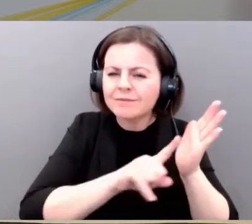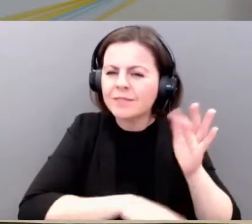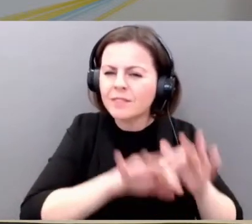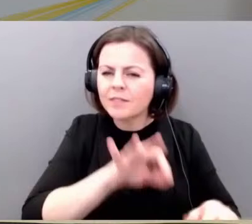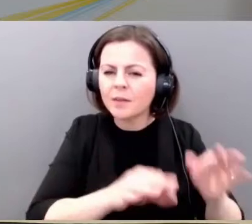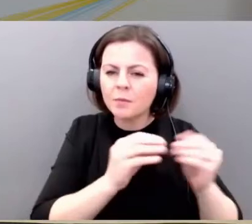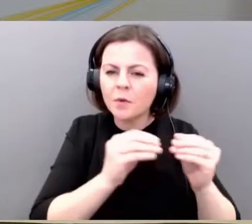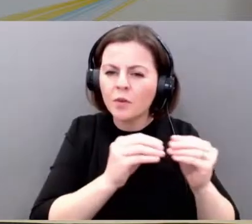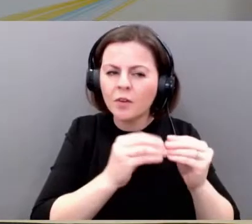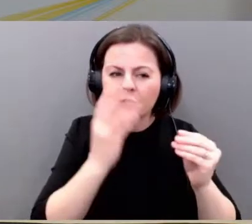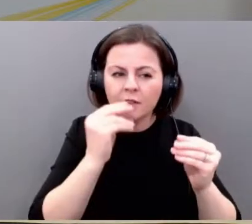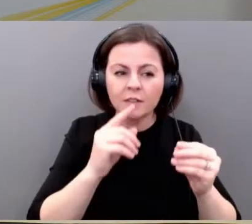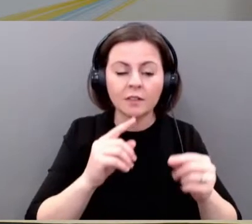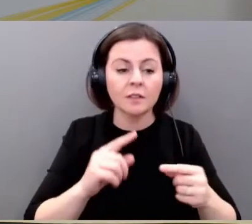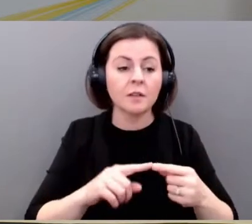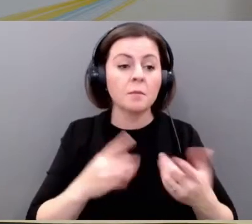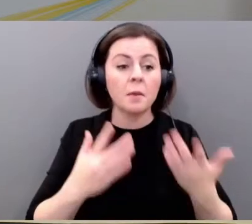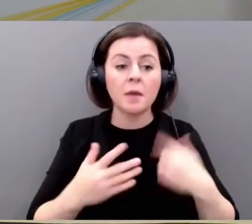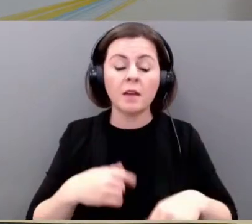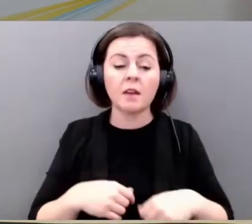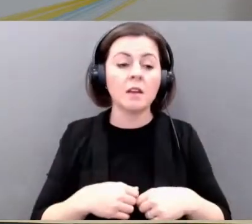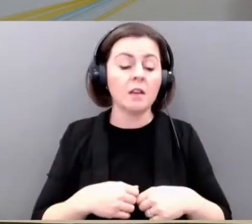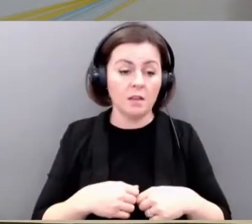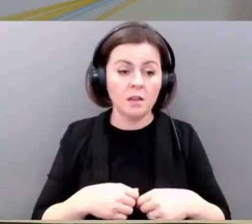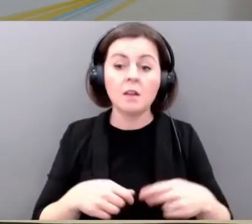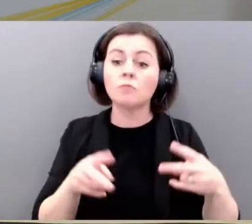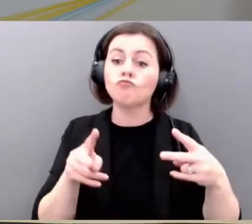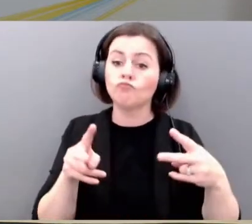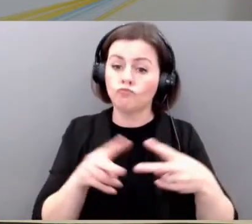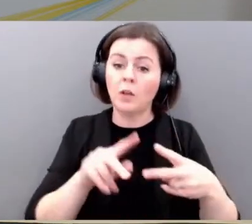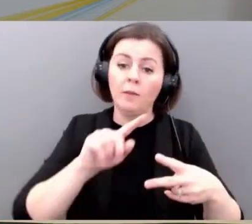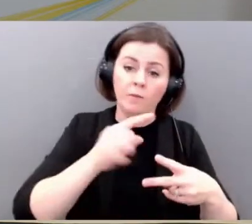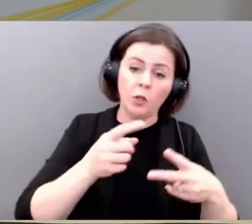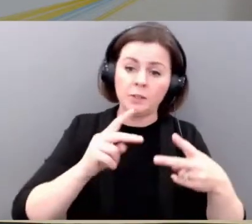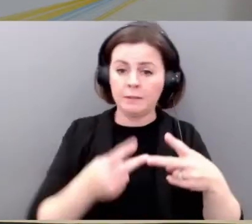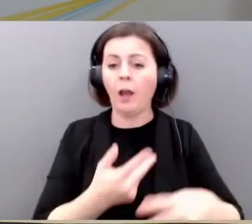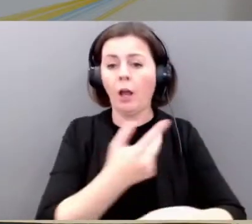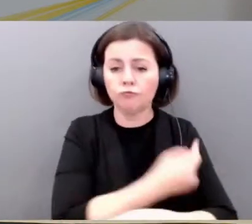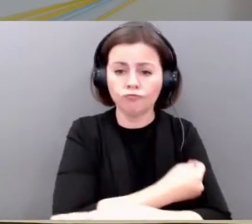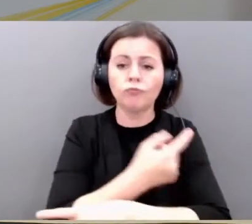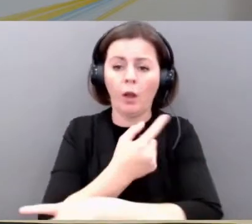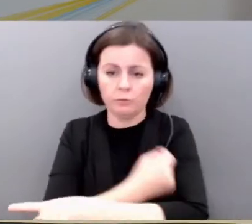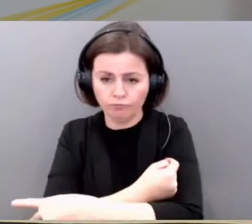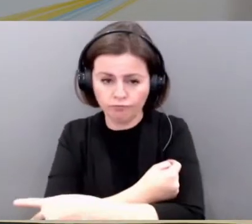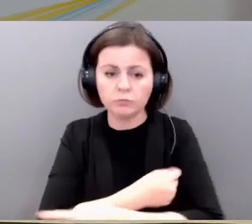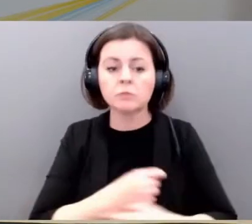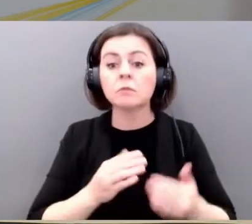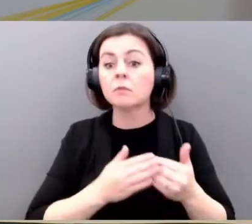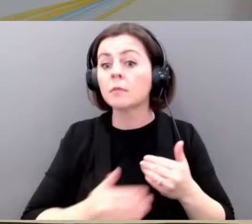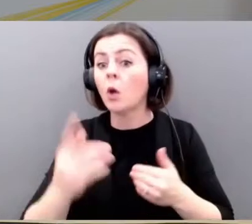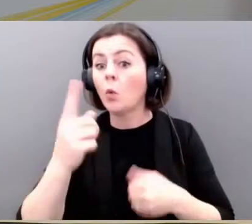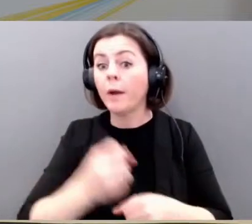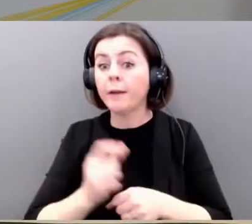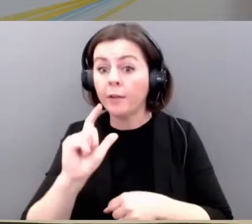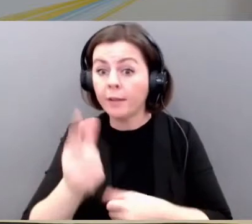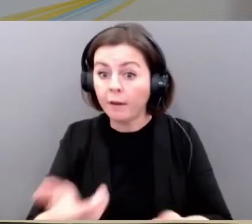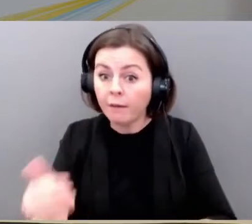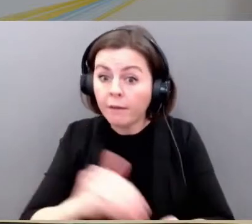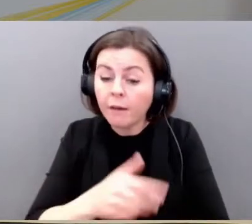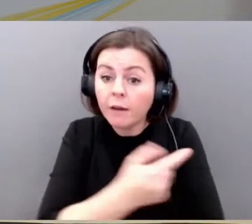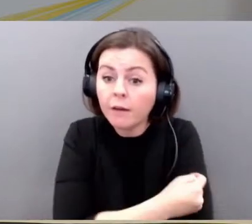second dose, 1 year, 10 years? We don't know that yet, and that will be